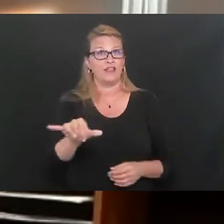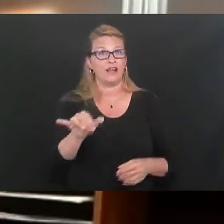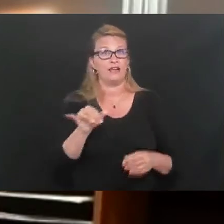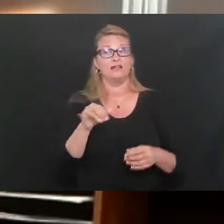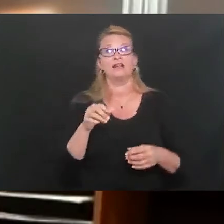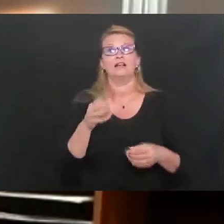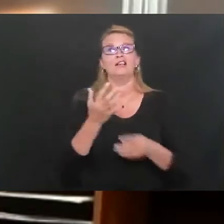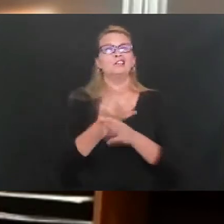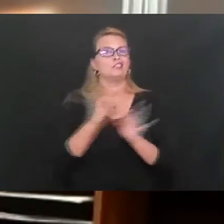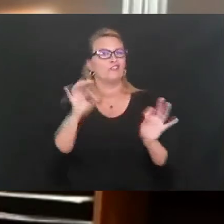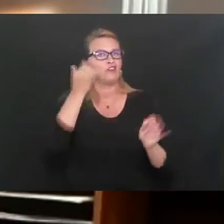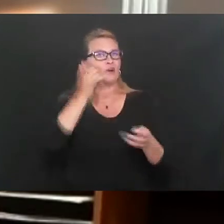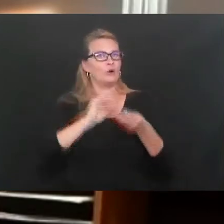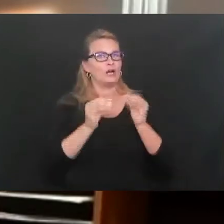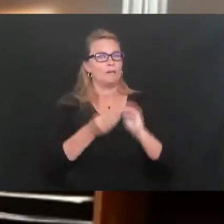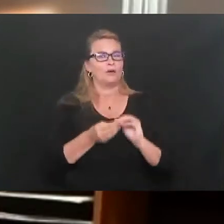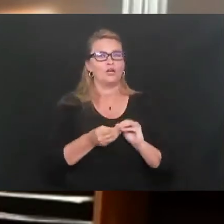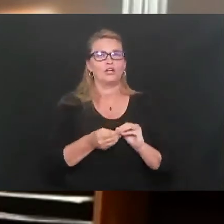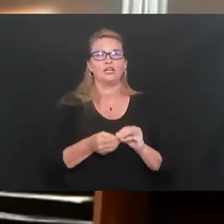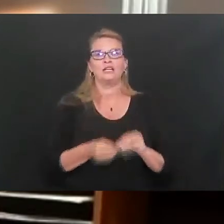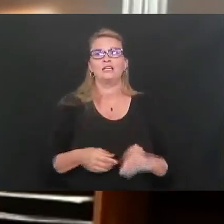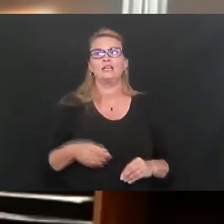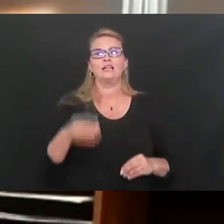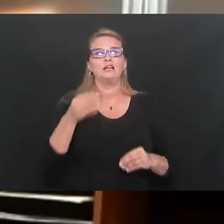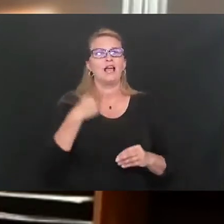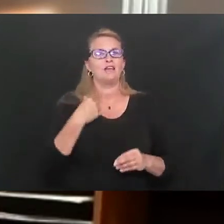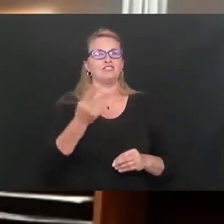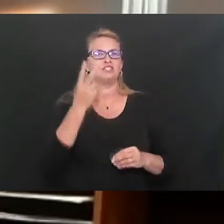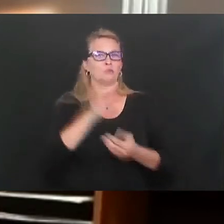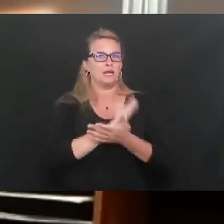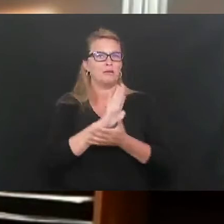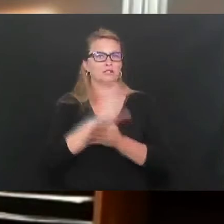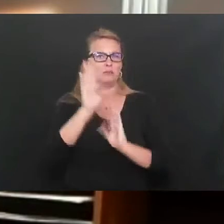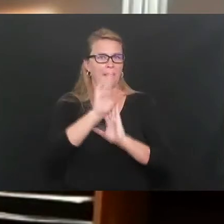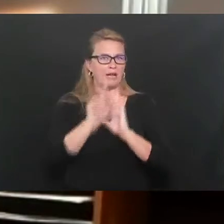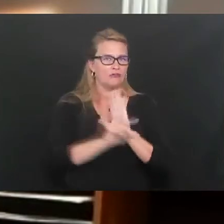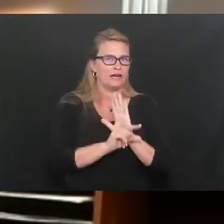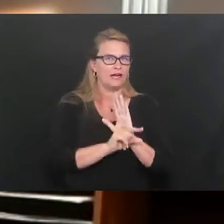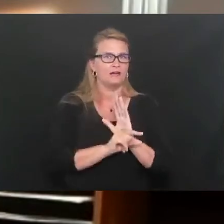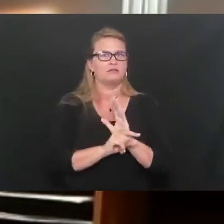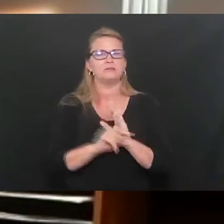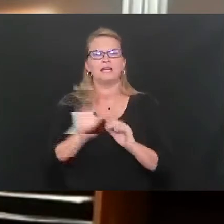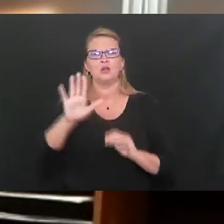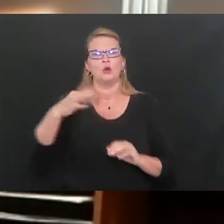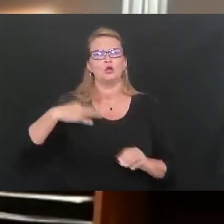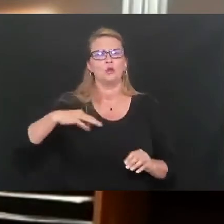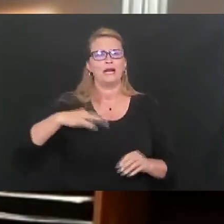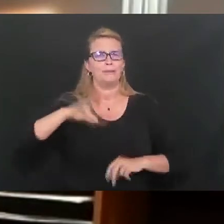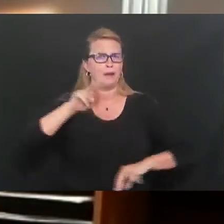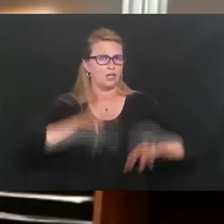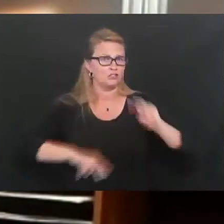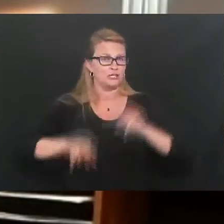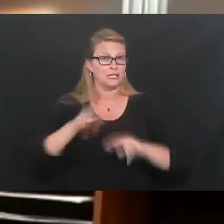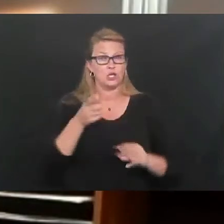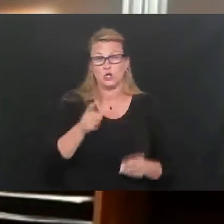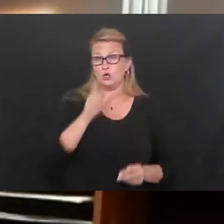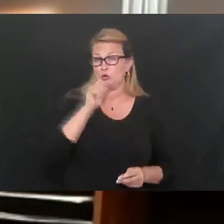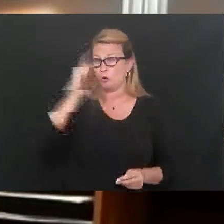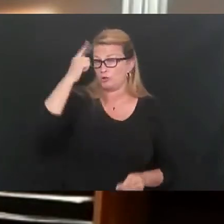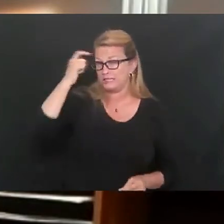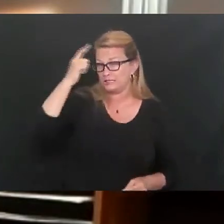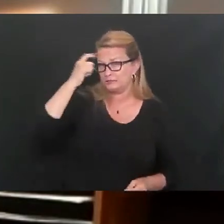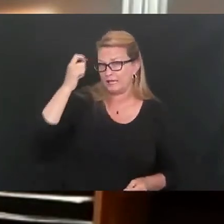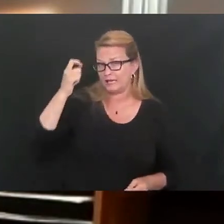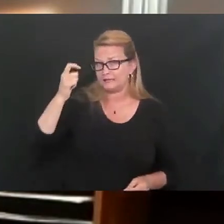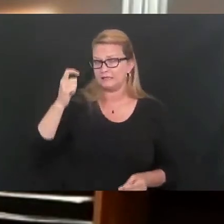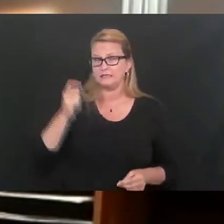letter that was sent out. There's 2 sheets of background information about credit monitoring. So even if you don't suspect, and we don't suspect